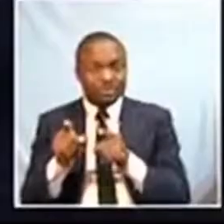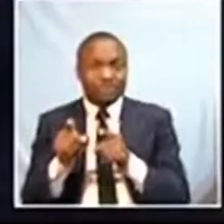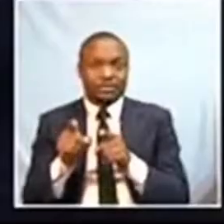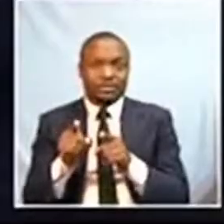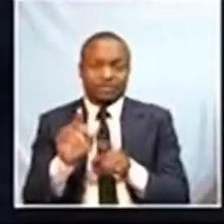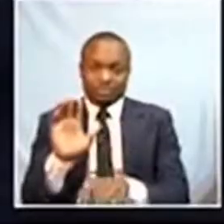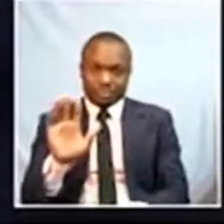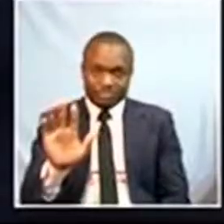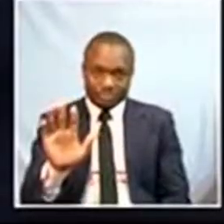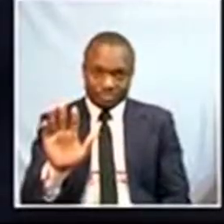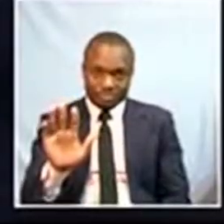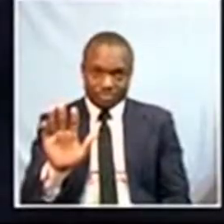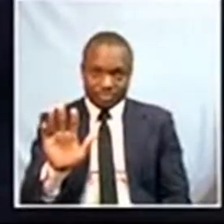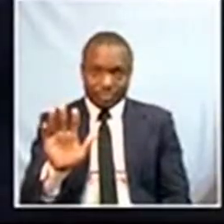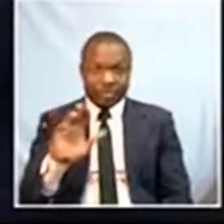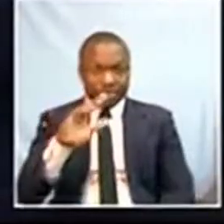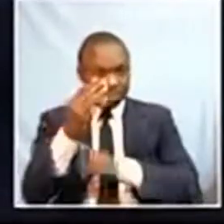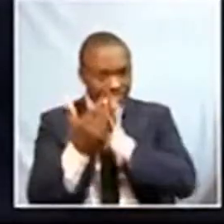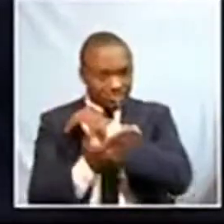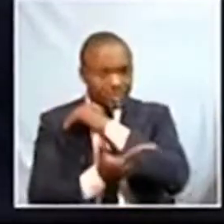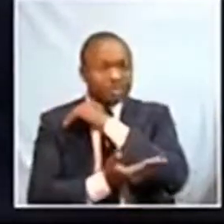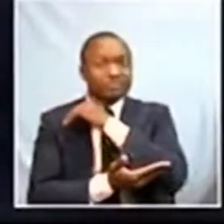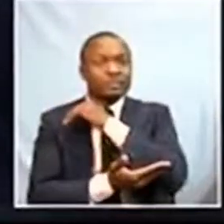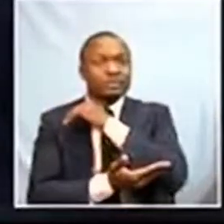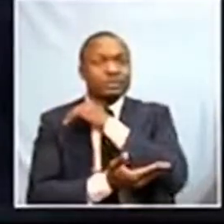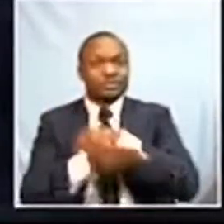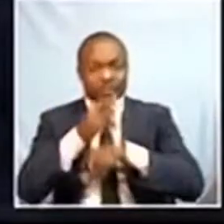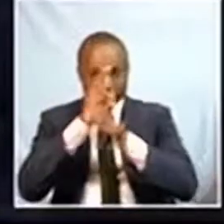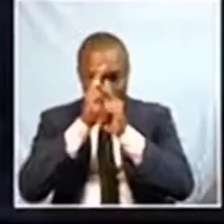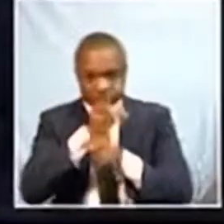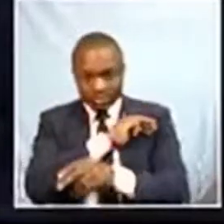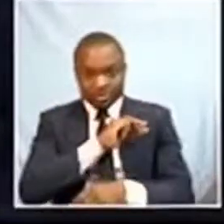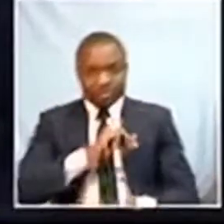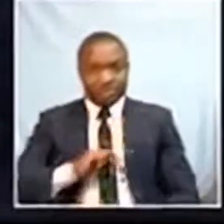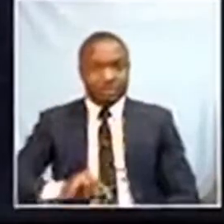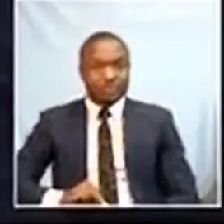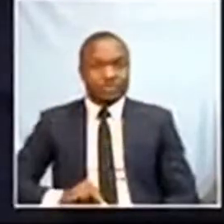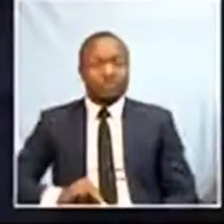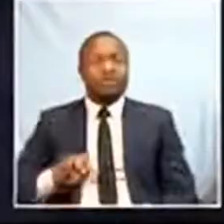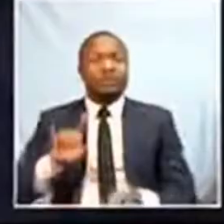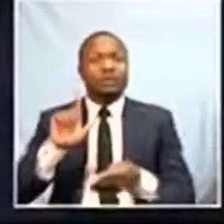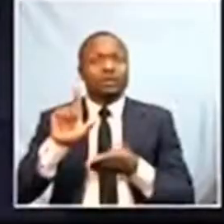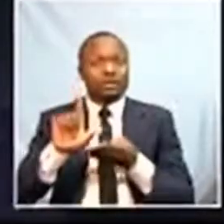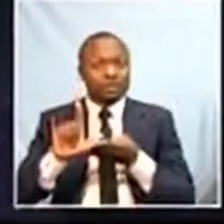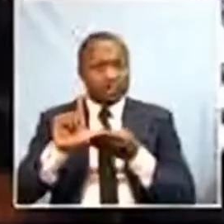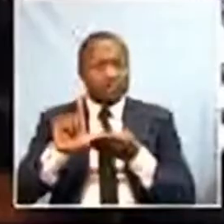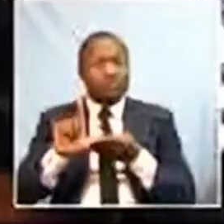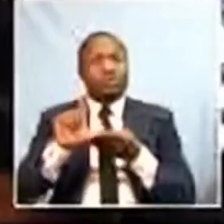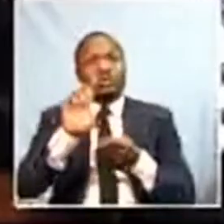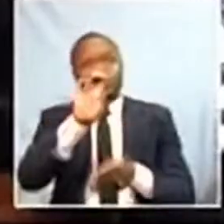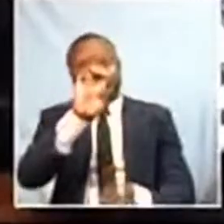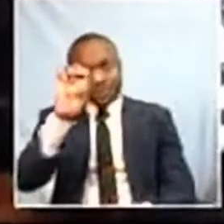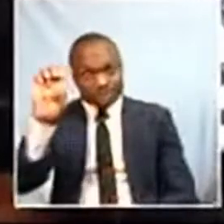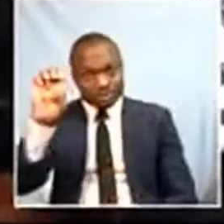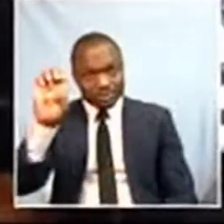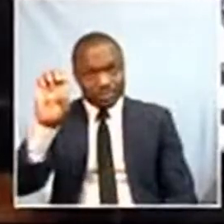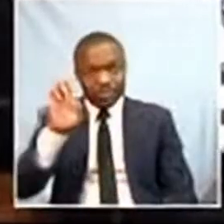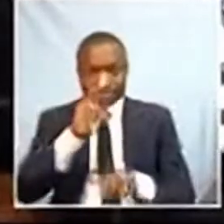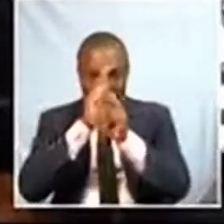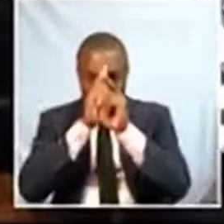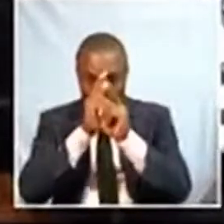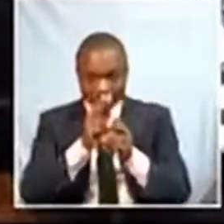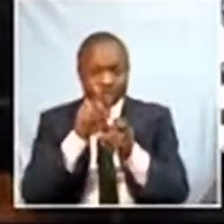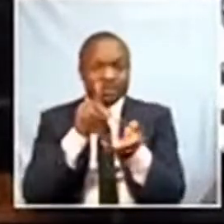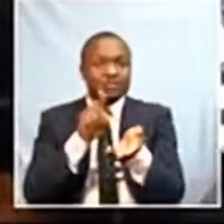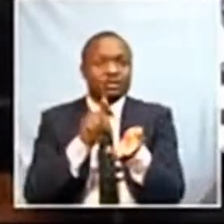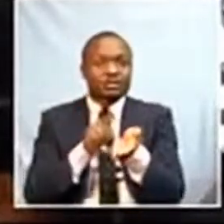Just a minute, let me recognize the Honorable Member of Parliament for LUKULU East, Honorable